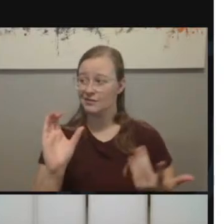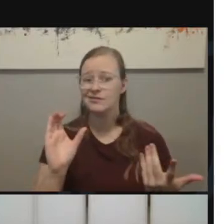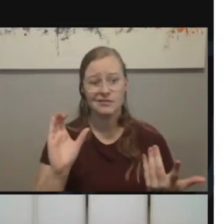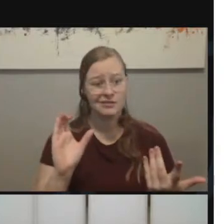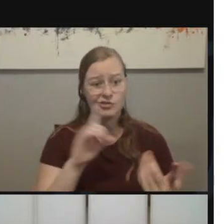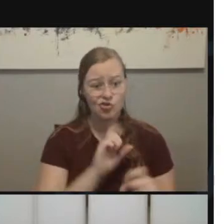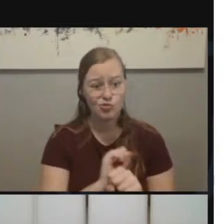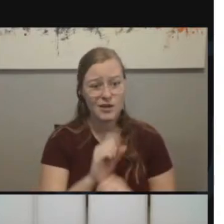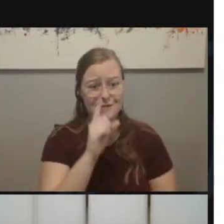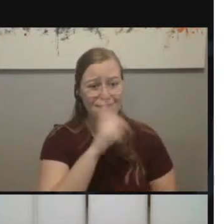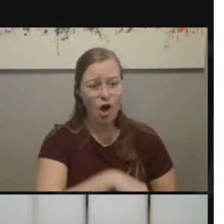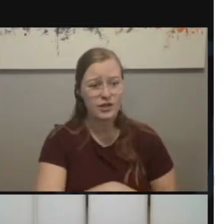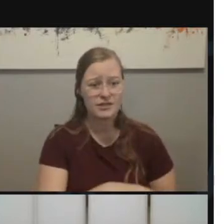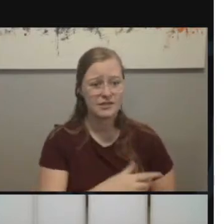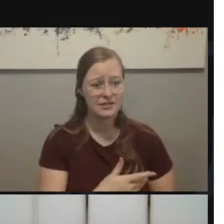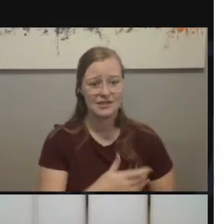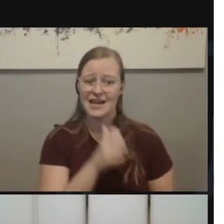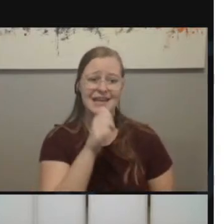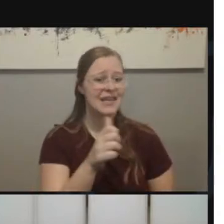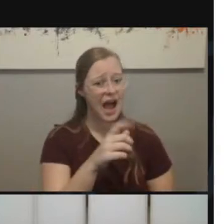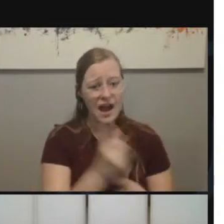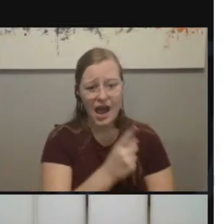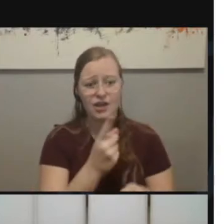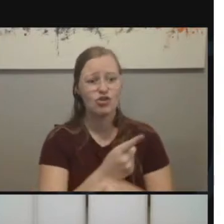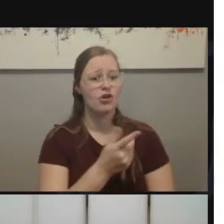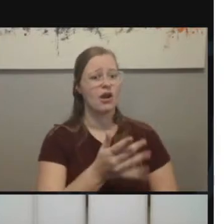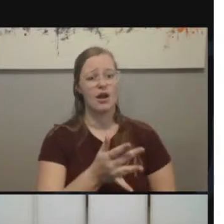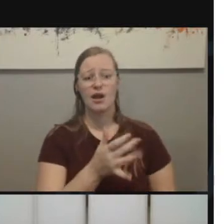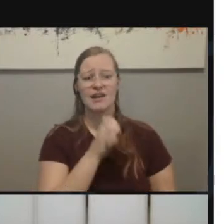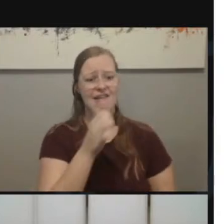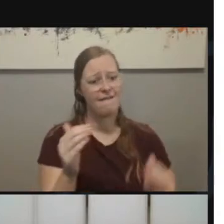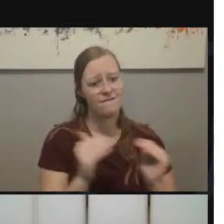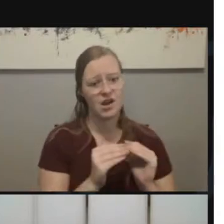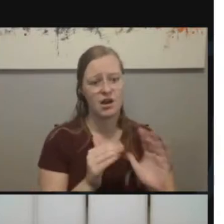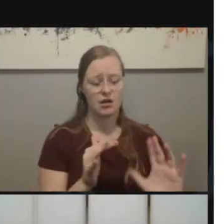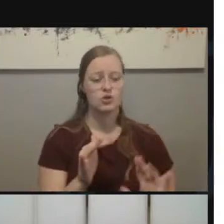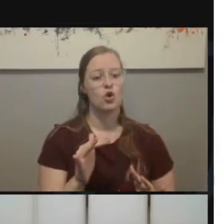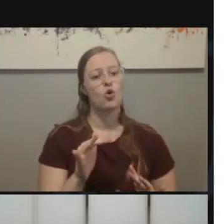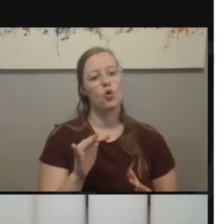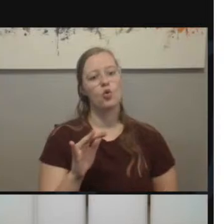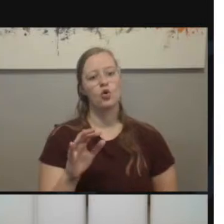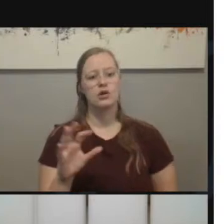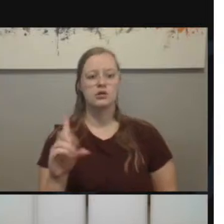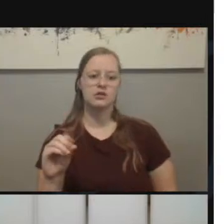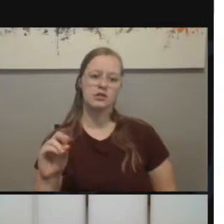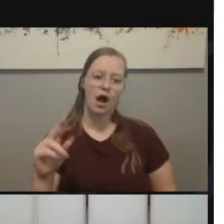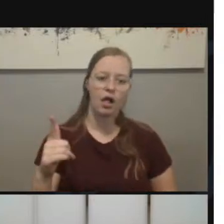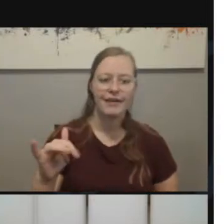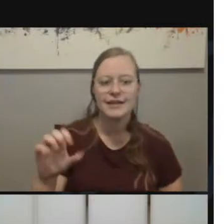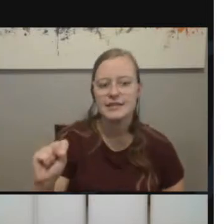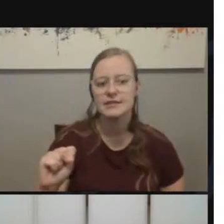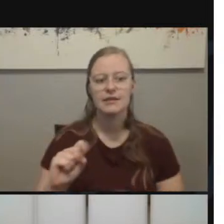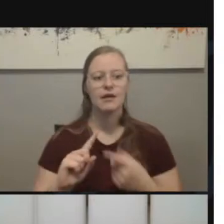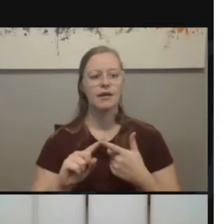were partial, they were inaccurate. And men like Douglass, Smith, Brown, Delany,